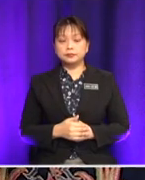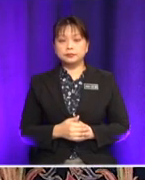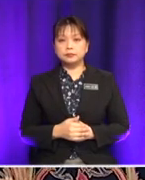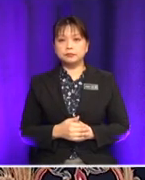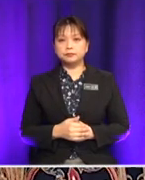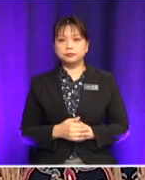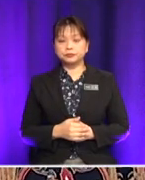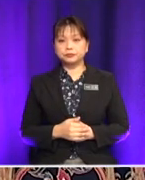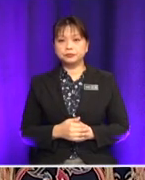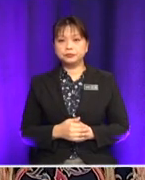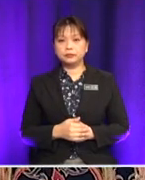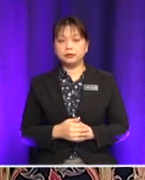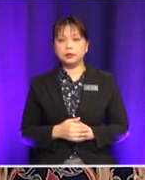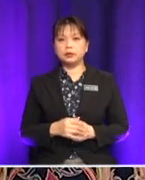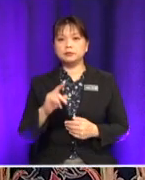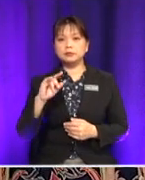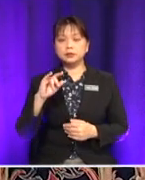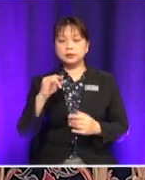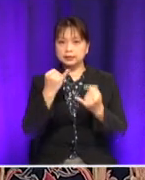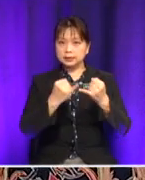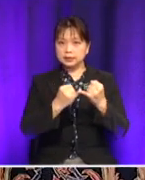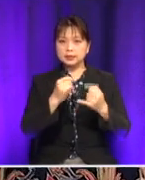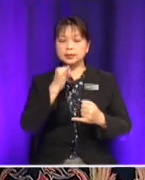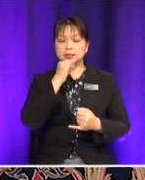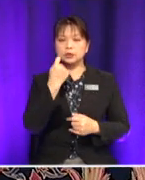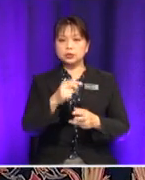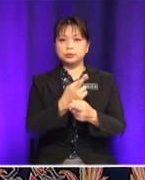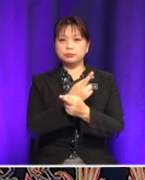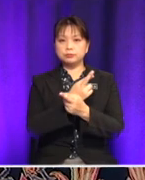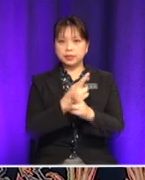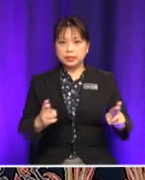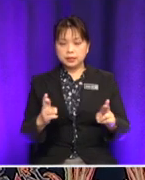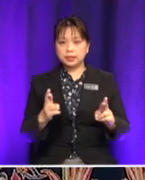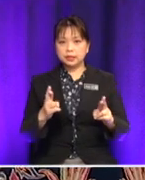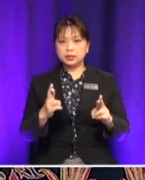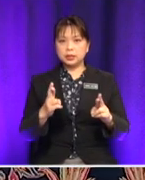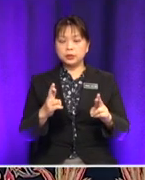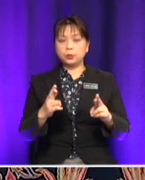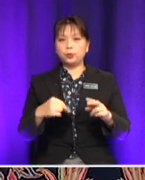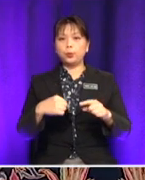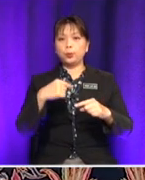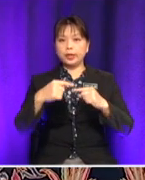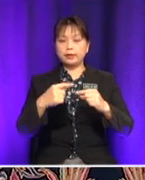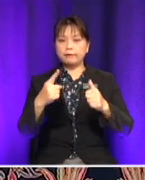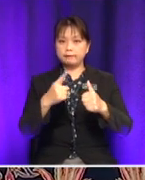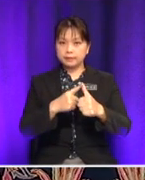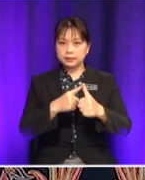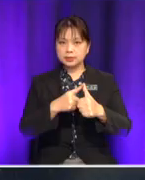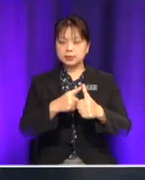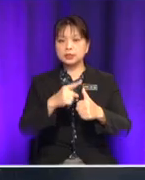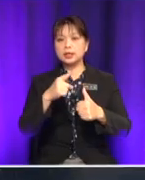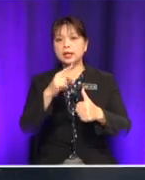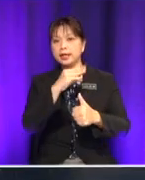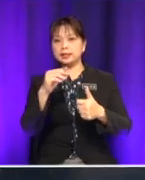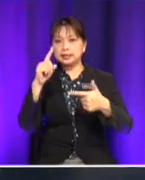to just be prepared when the first round and the second round of the audio begins. Mm-hmm. We're going to have like 2 rounds normally. Oh, 2 right? rounds.